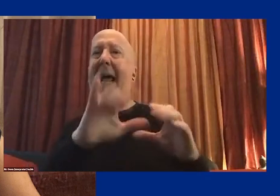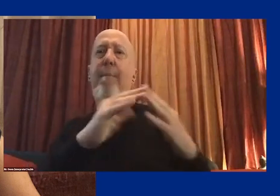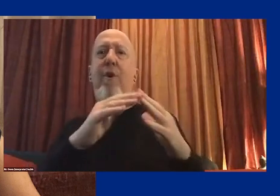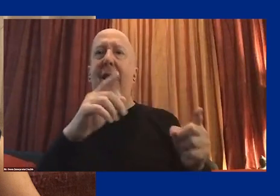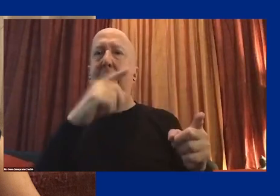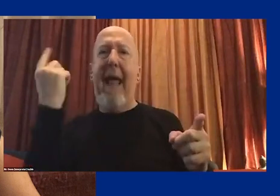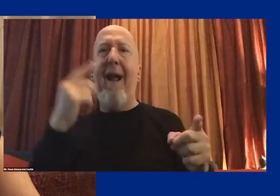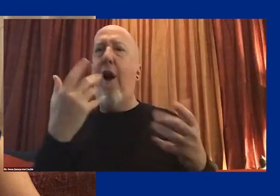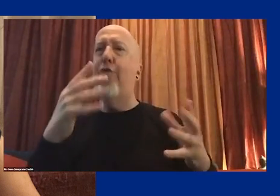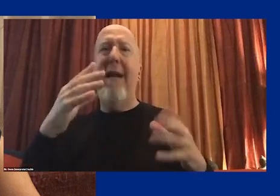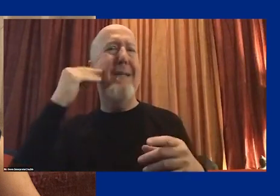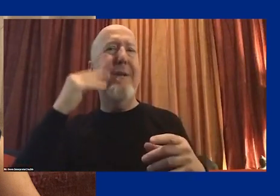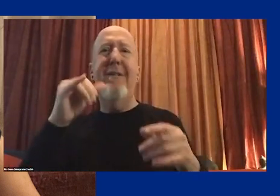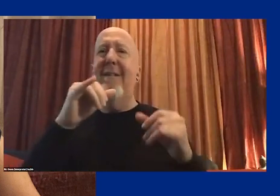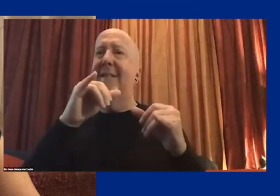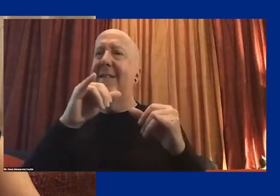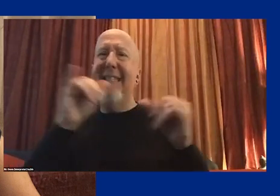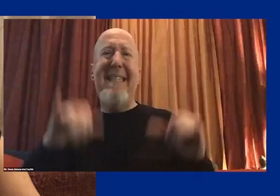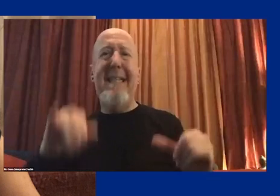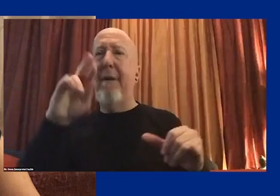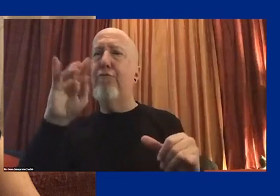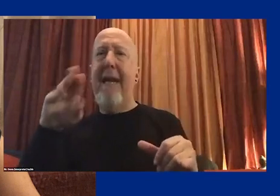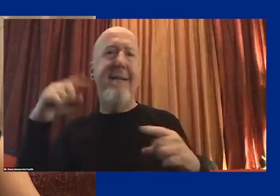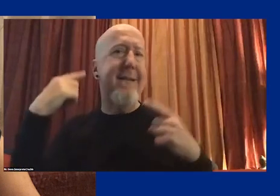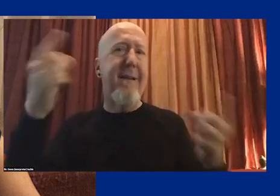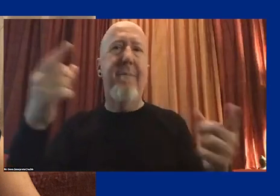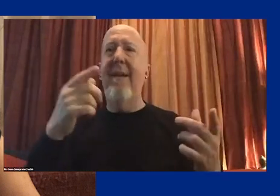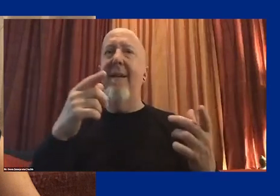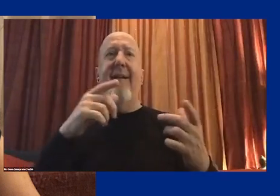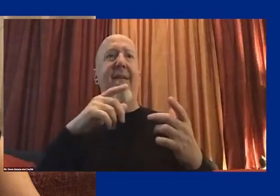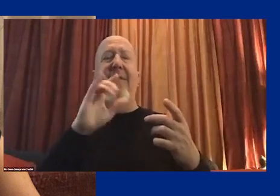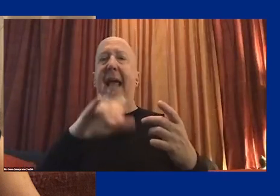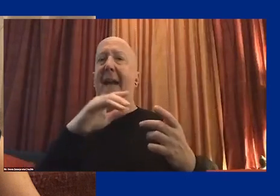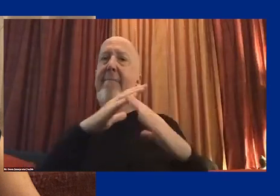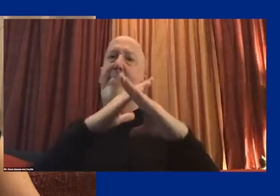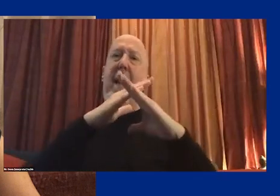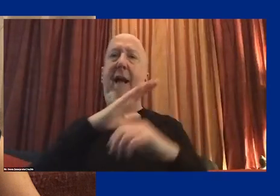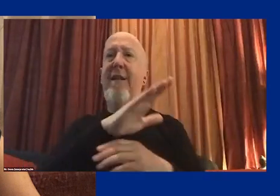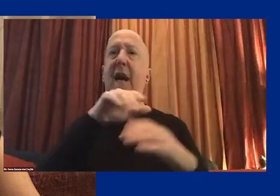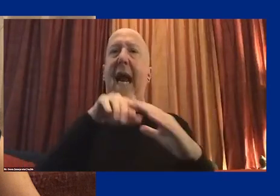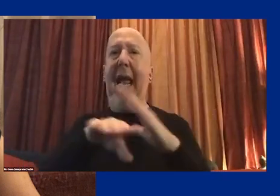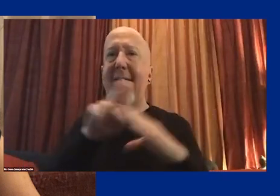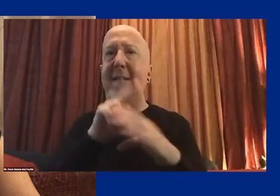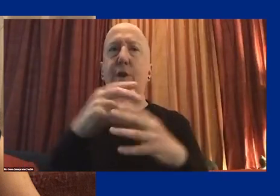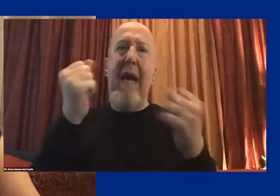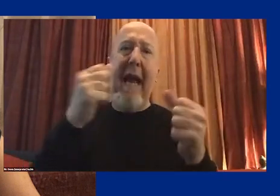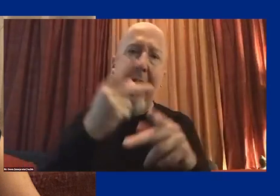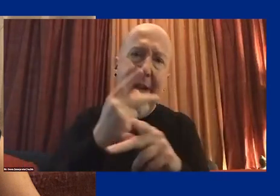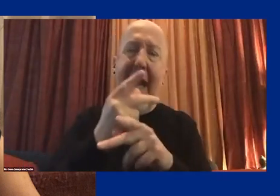experiencing systemic racism that limits access to healthcare, wealth, and resources. It is not acceptable.